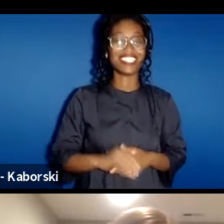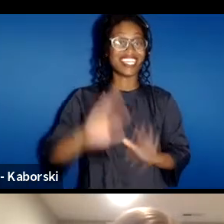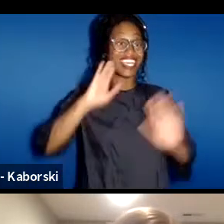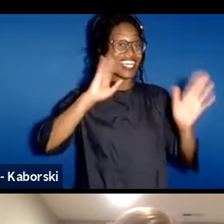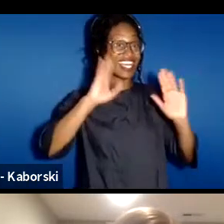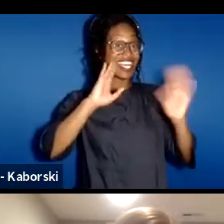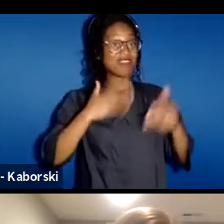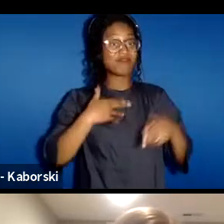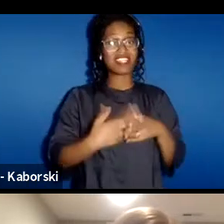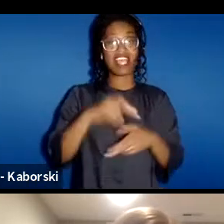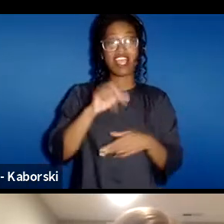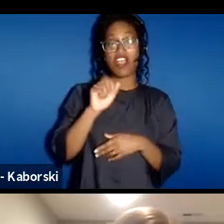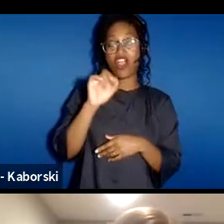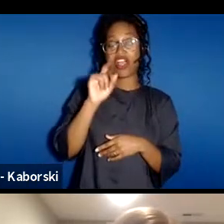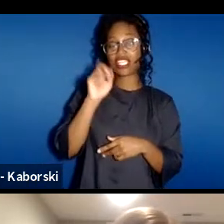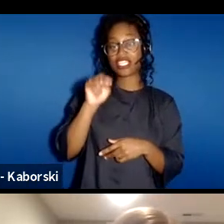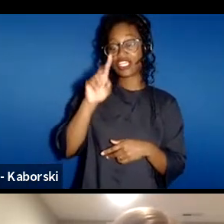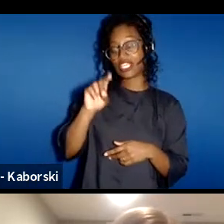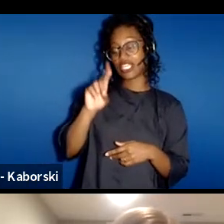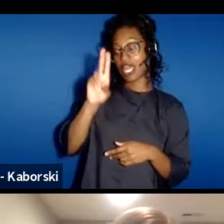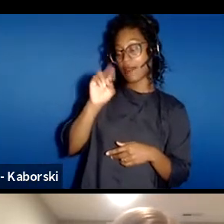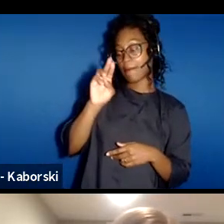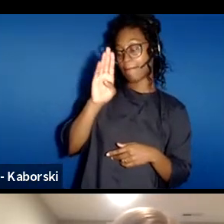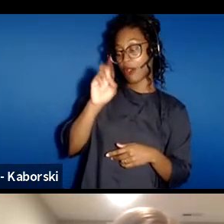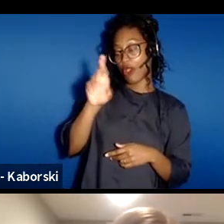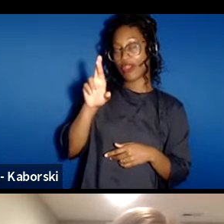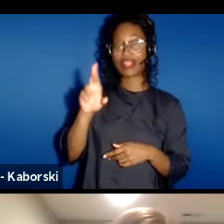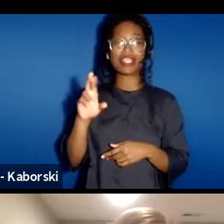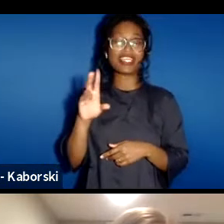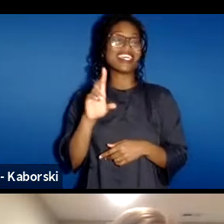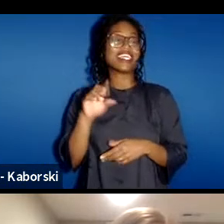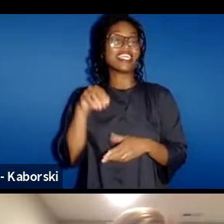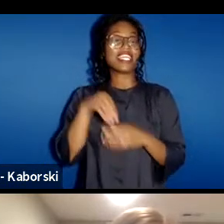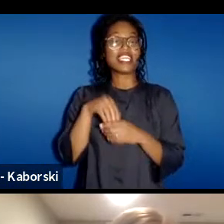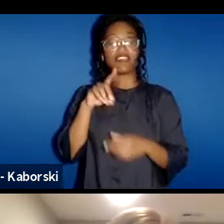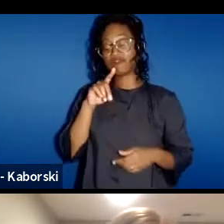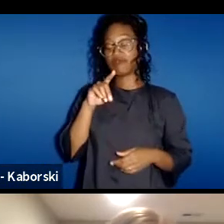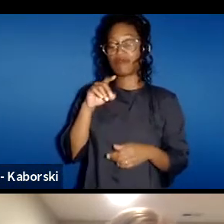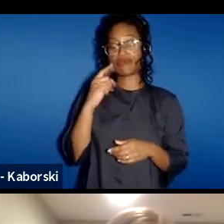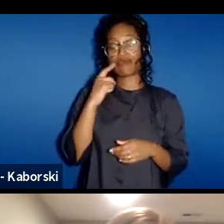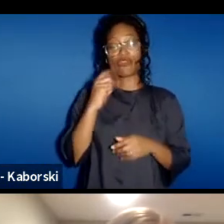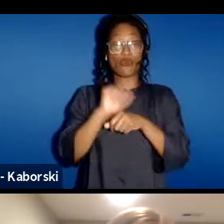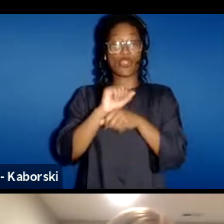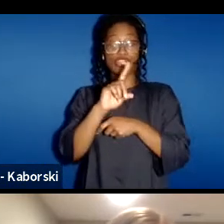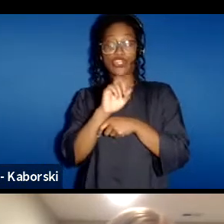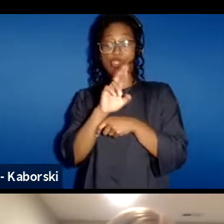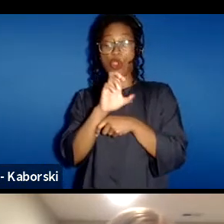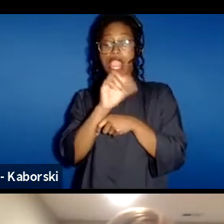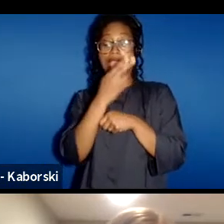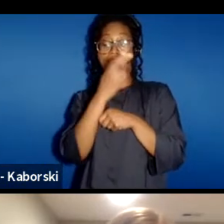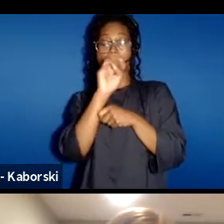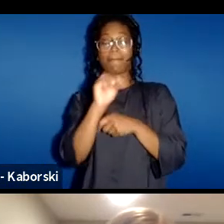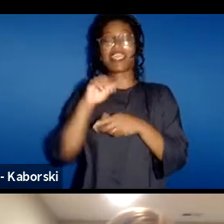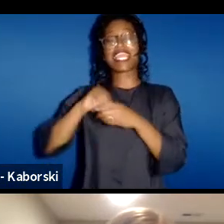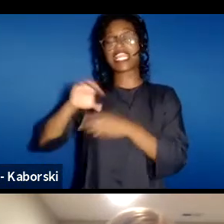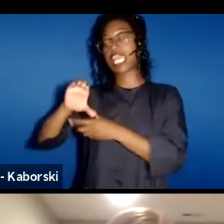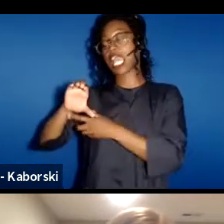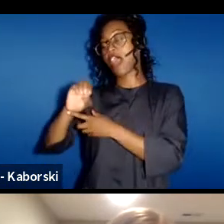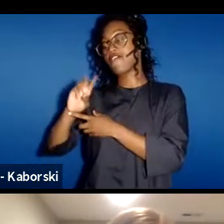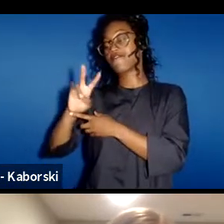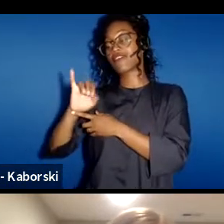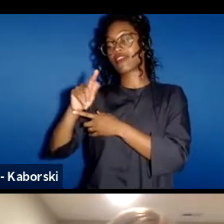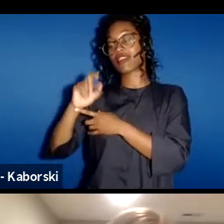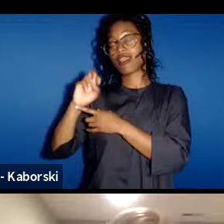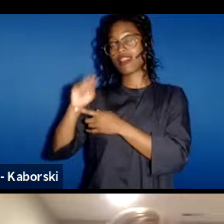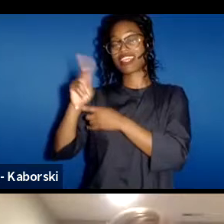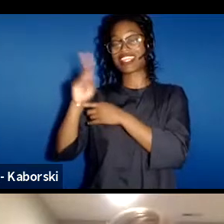I'm Austin Dunbar of Durham here in Covington, Kentucky. And my favorite, kind of like